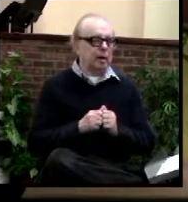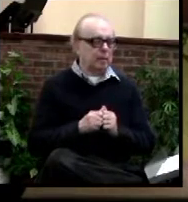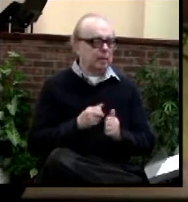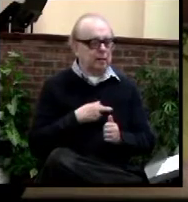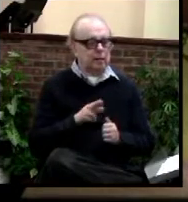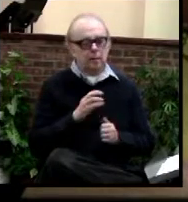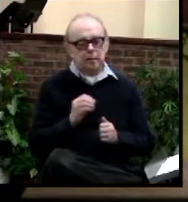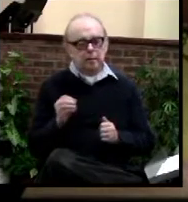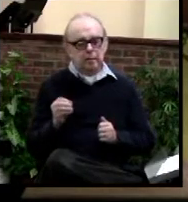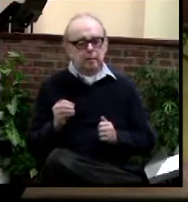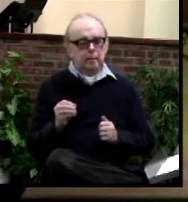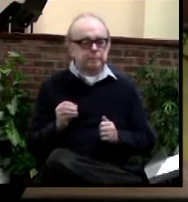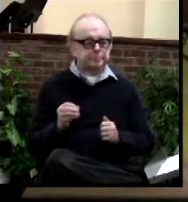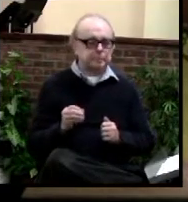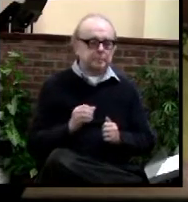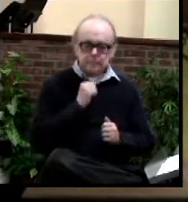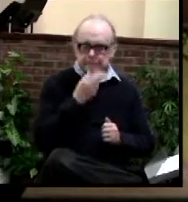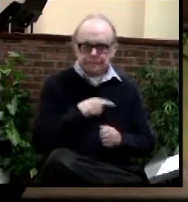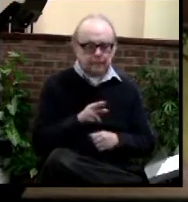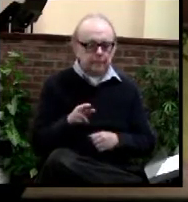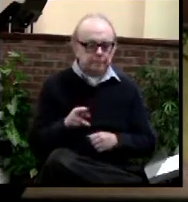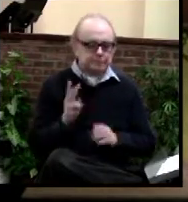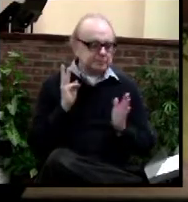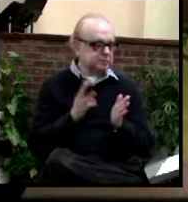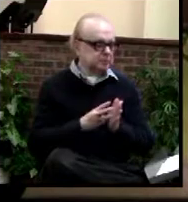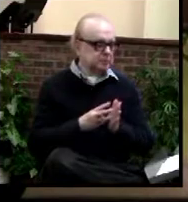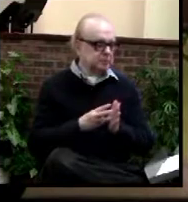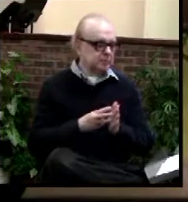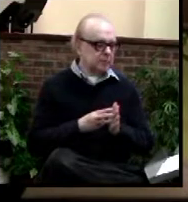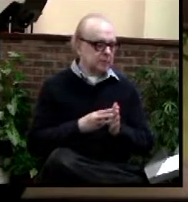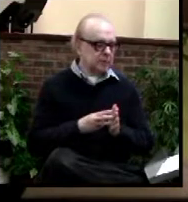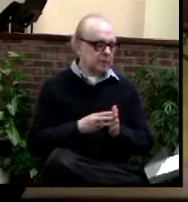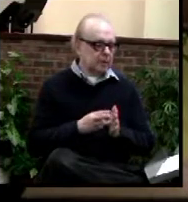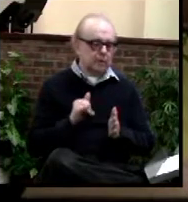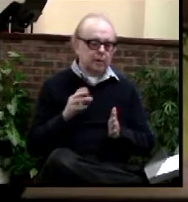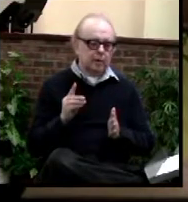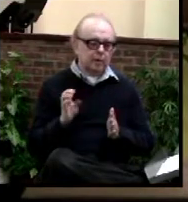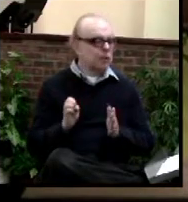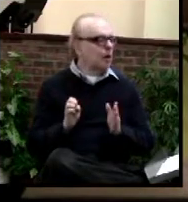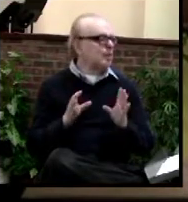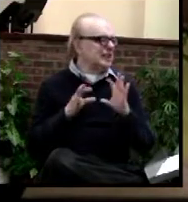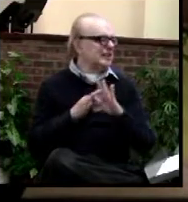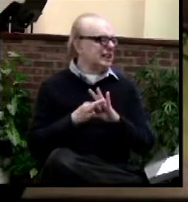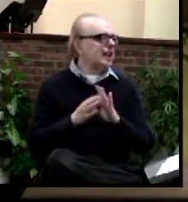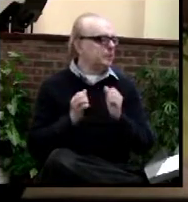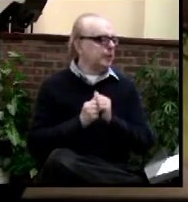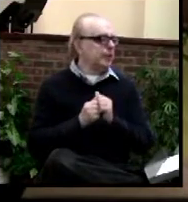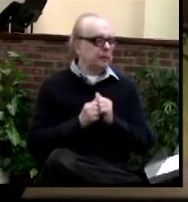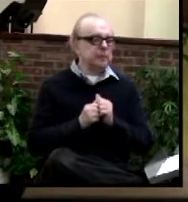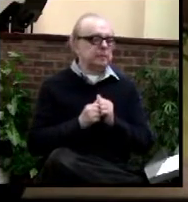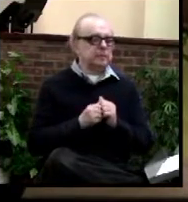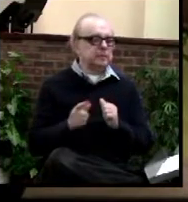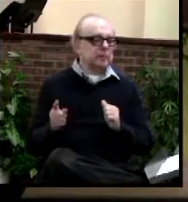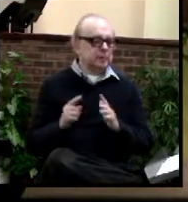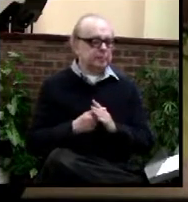righteousness or unrighteousness or wickedness. And here he says, do not yoke up righteousness with wickedness. And he begins to